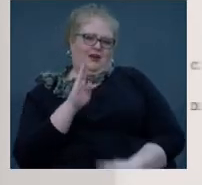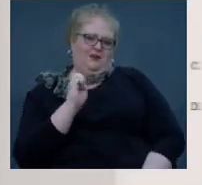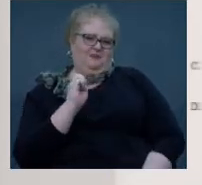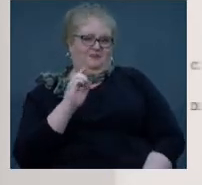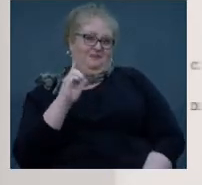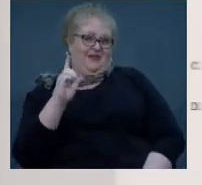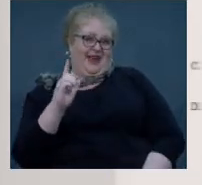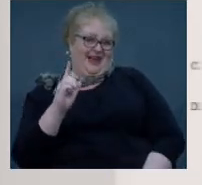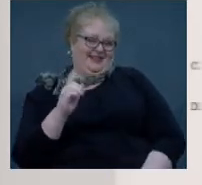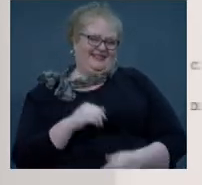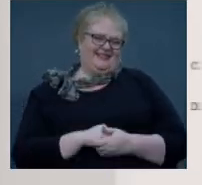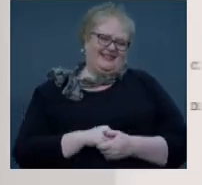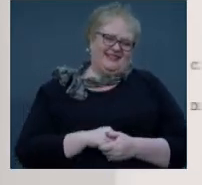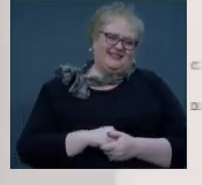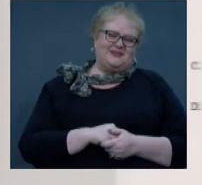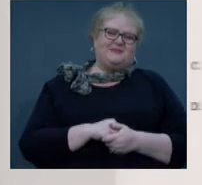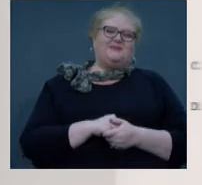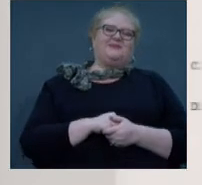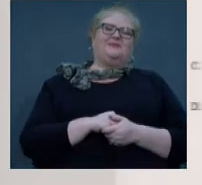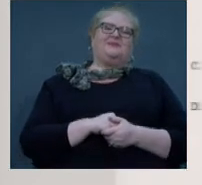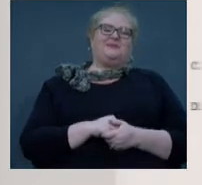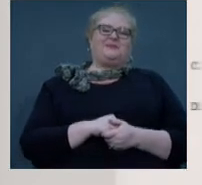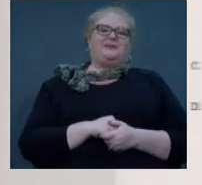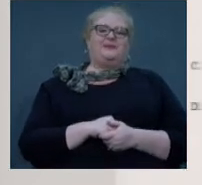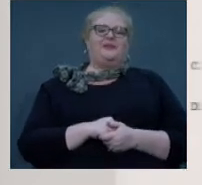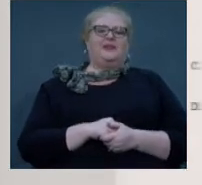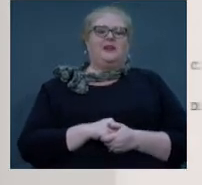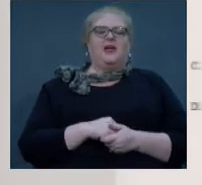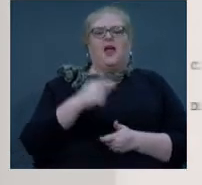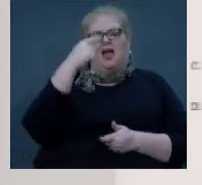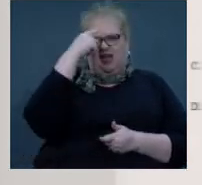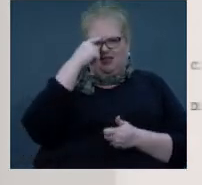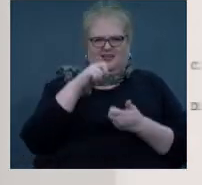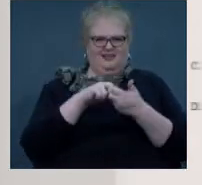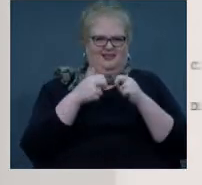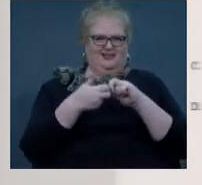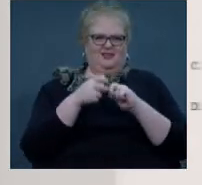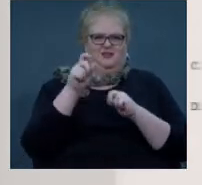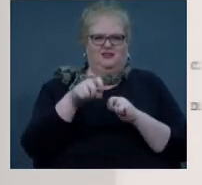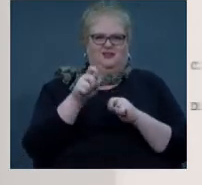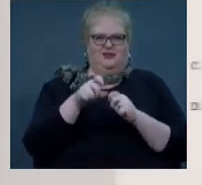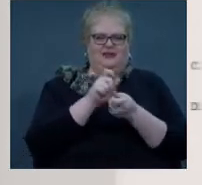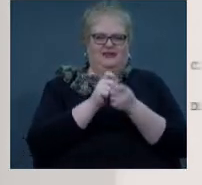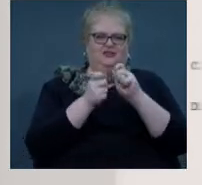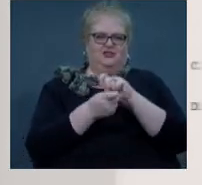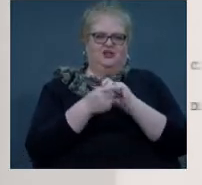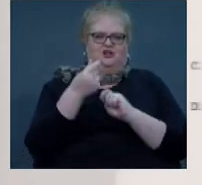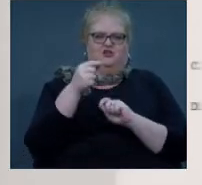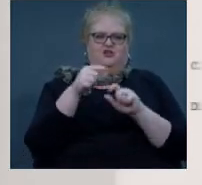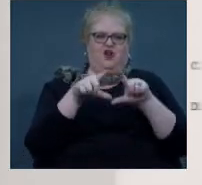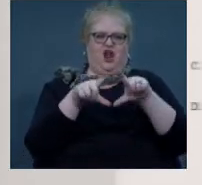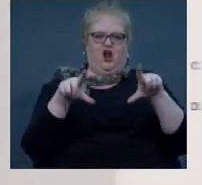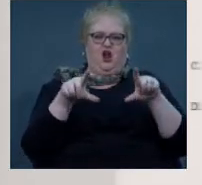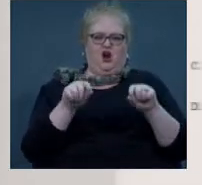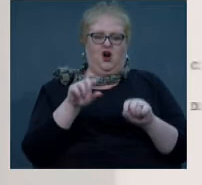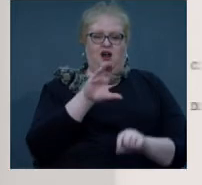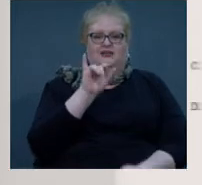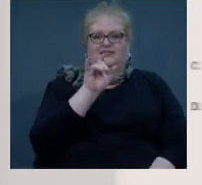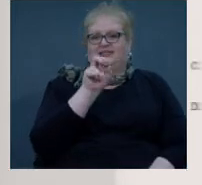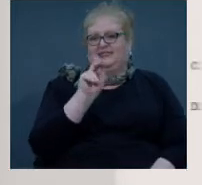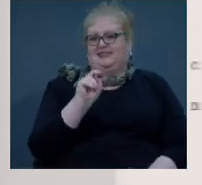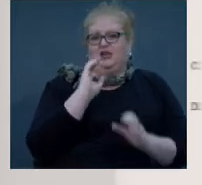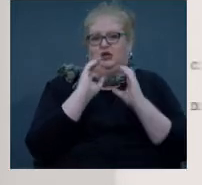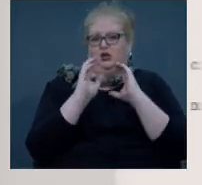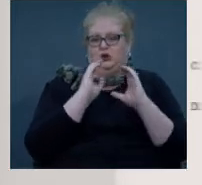now. What is it? I think the issue is we need to change the name of the green cards from citizen communication, which